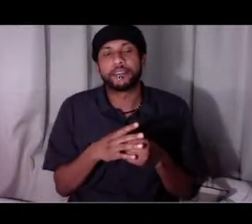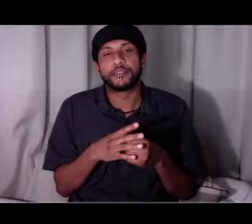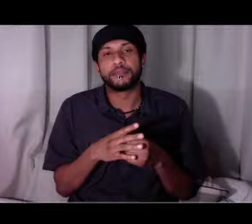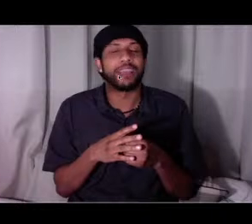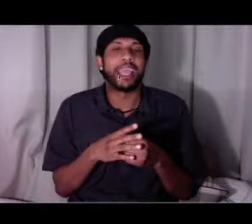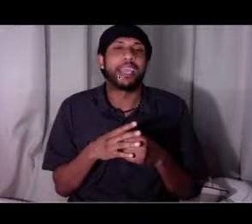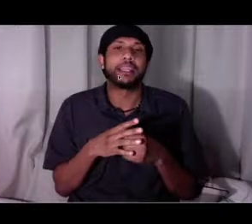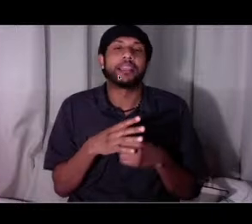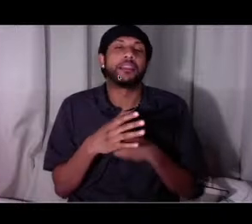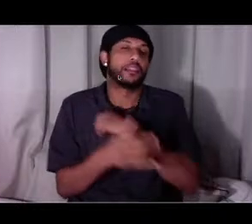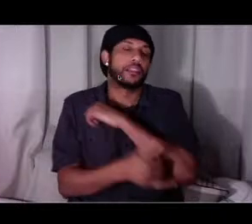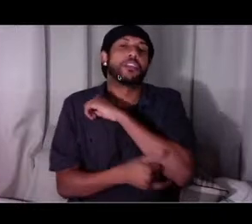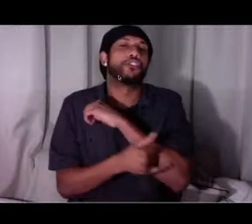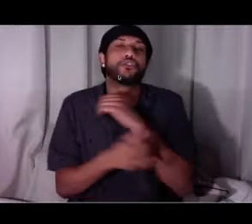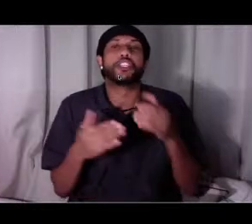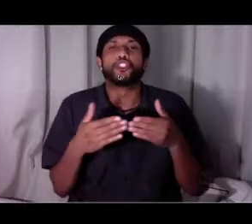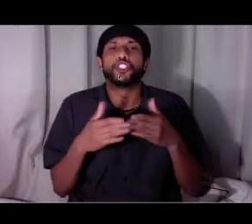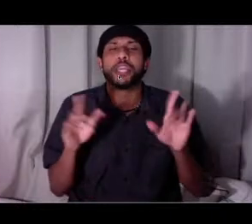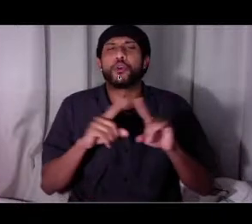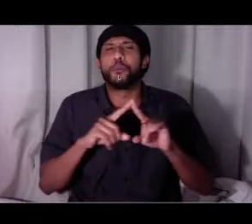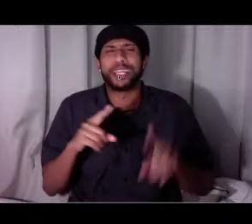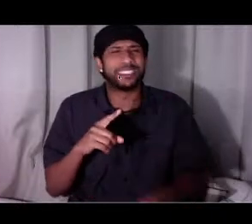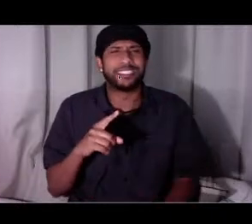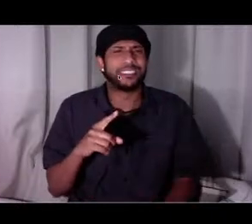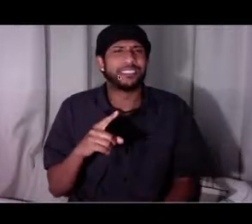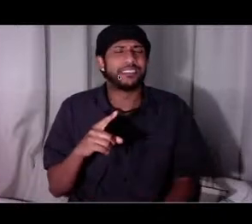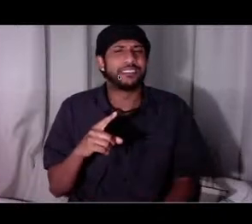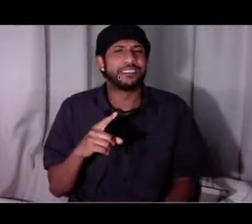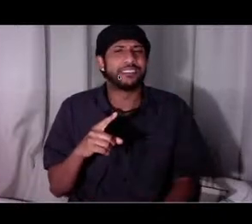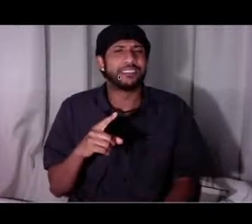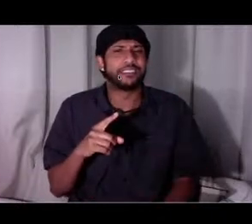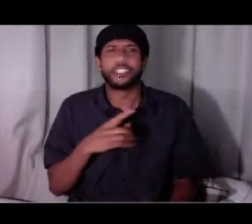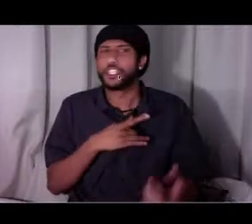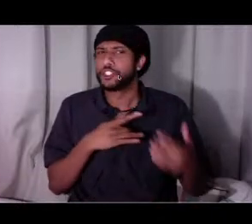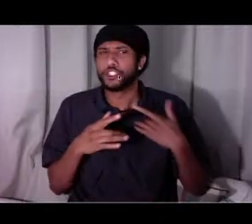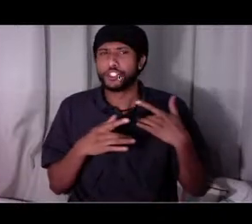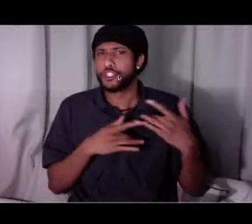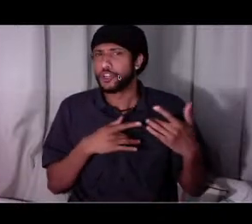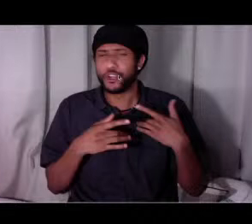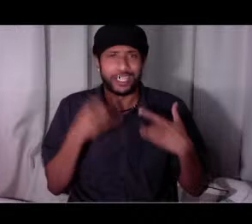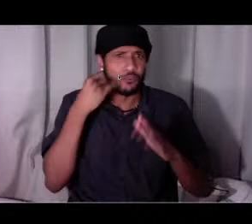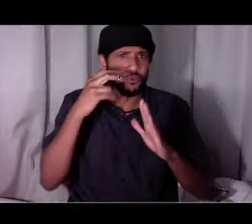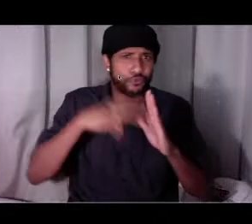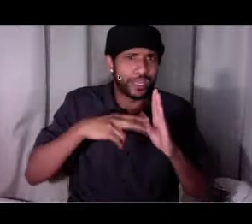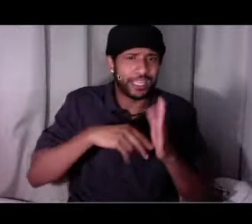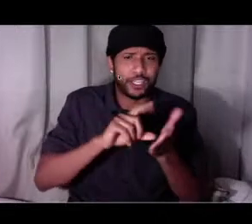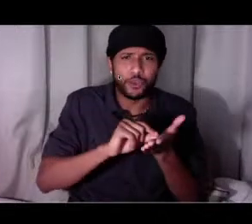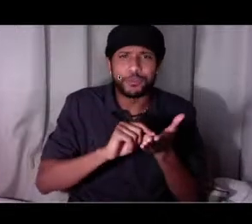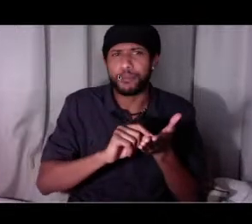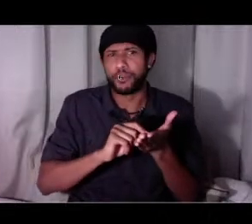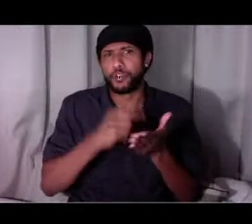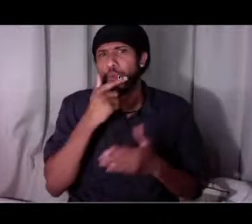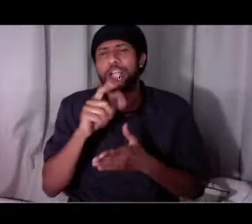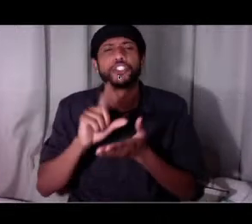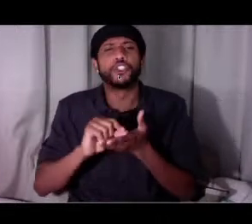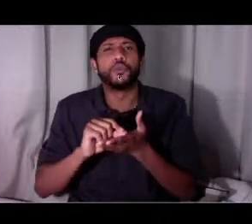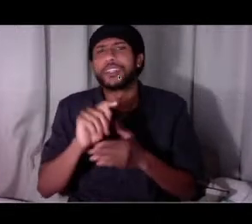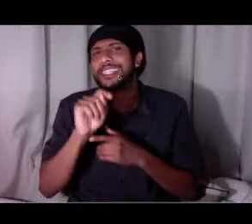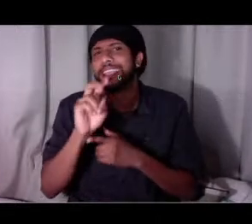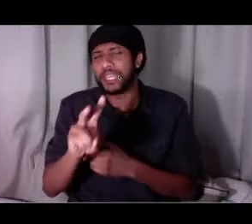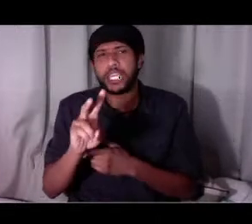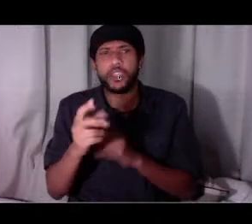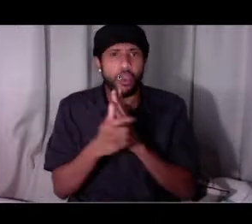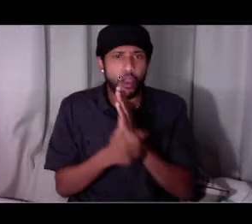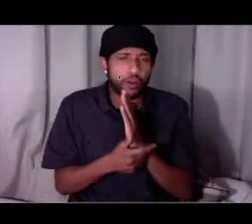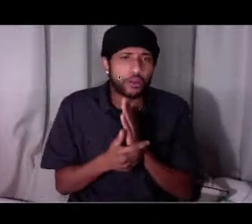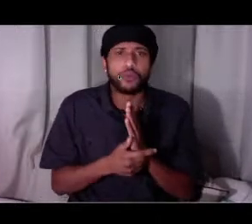over the country but it's very disturbing uh when you read whether it be in the newspaper or see news uh